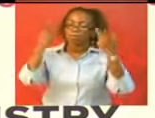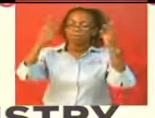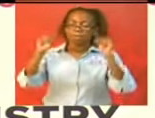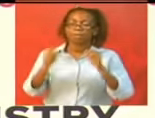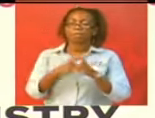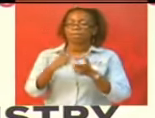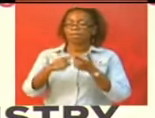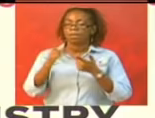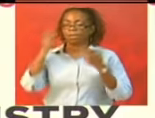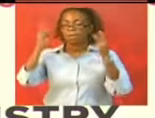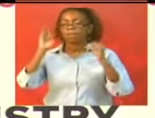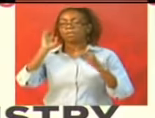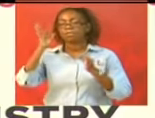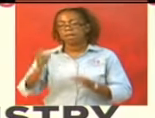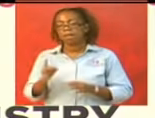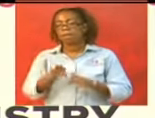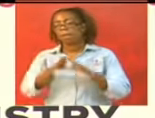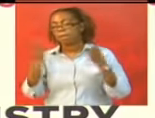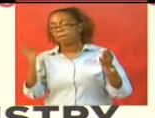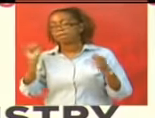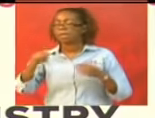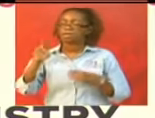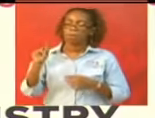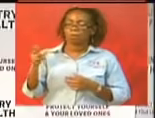it relates to that aspect of reopening.